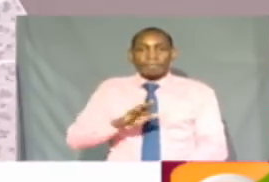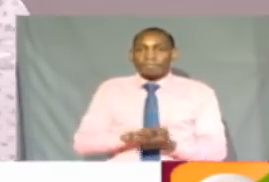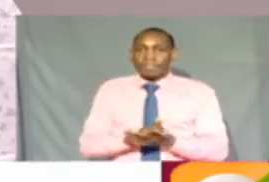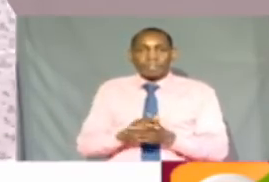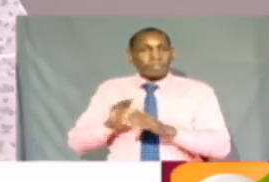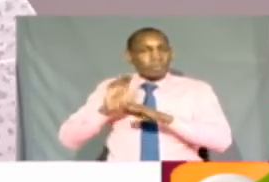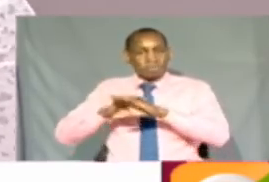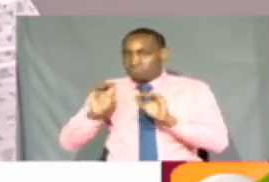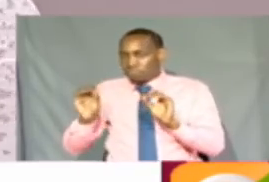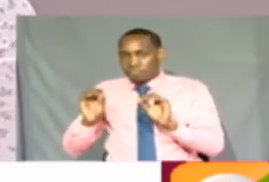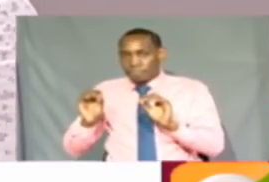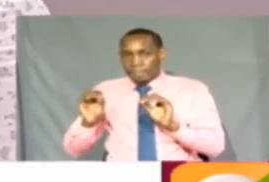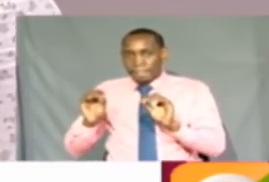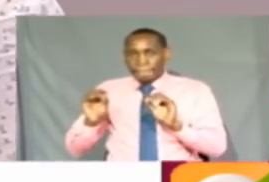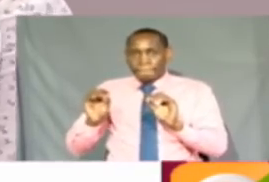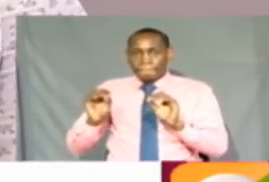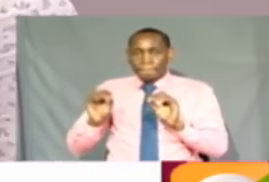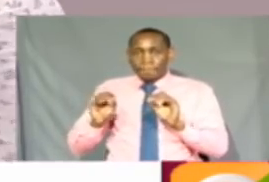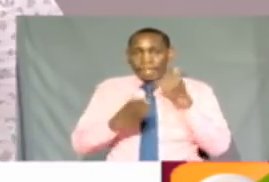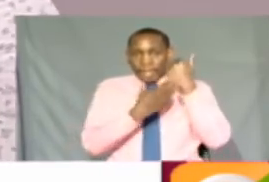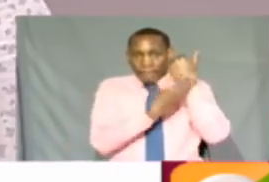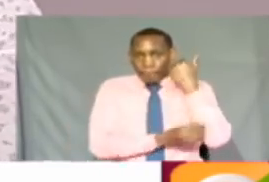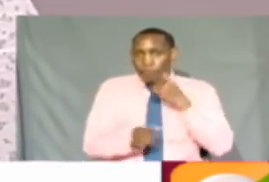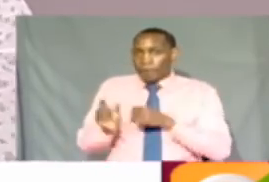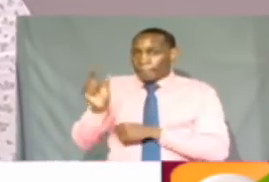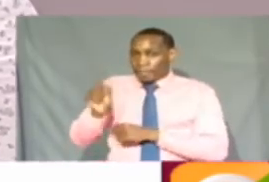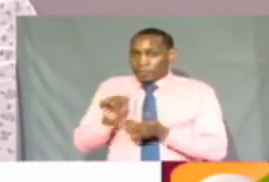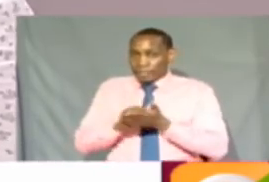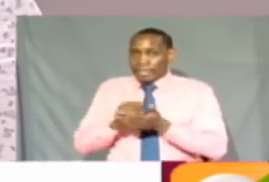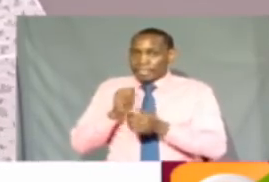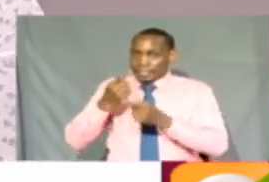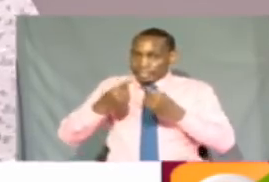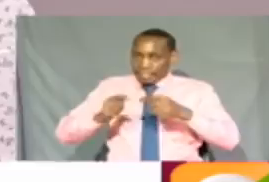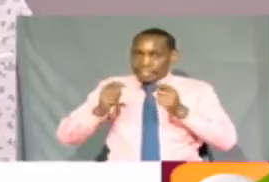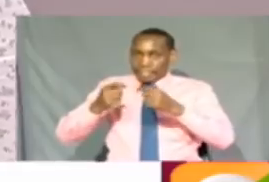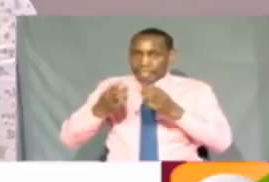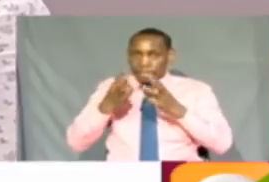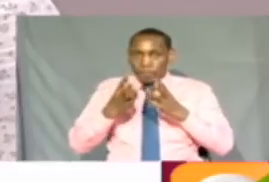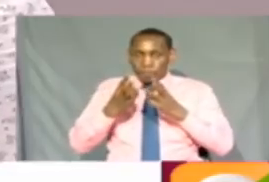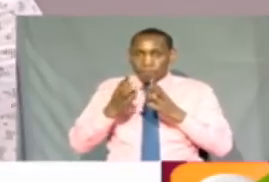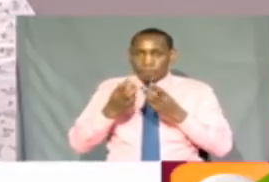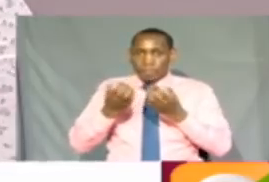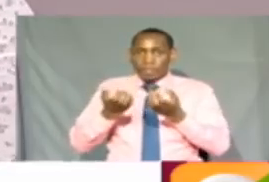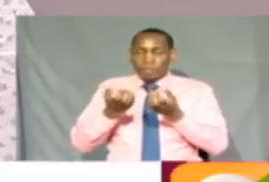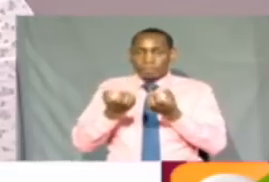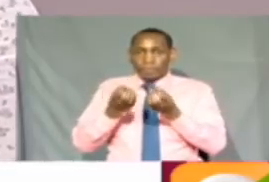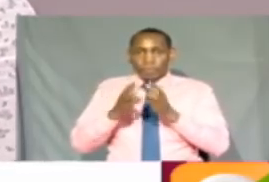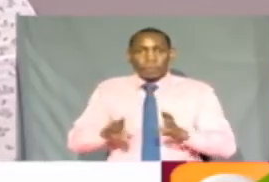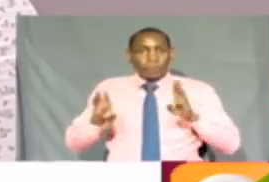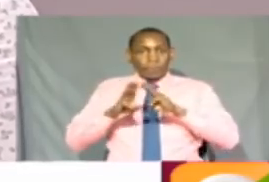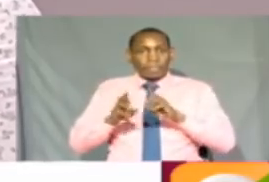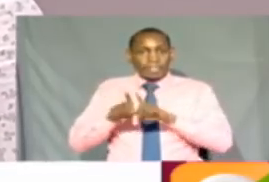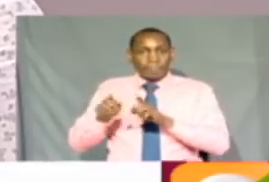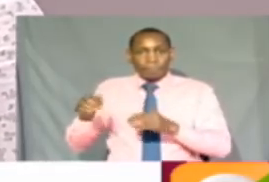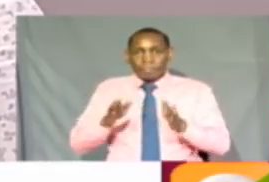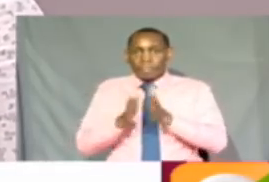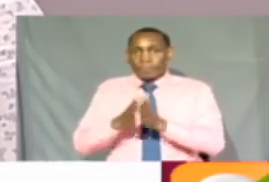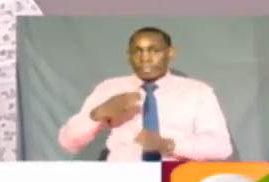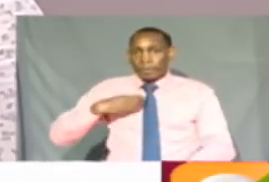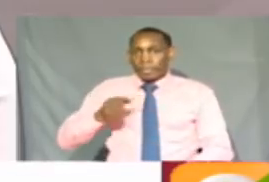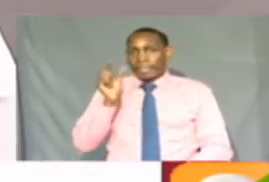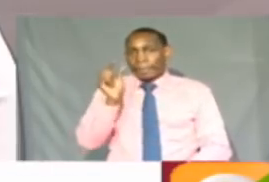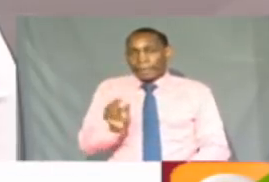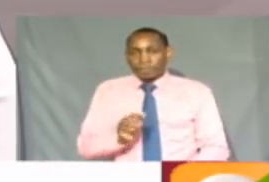That's not someone you're giving a chance. It's a broke guy who's doing something and trying. Deserves the same chance with a person with money. Same exact chance.